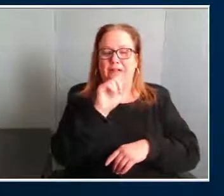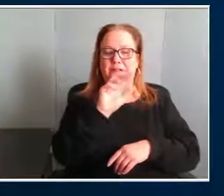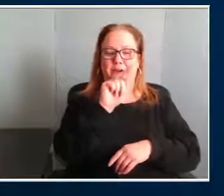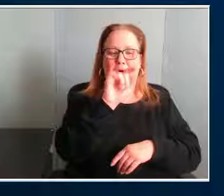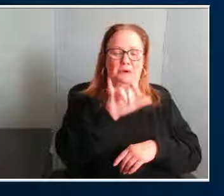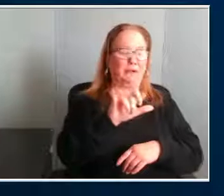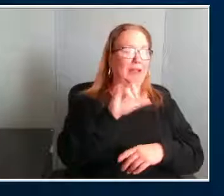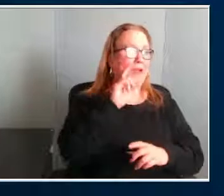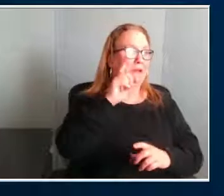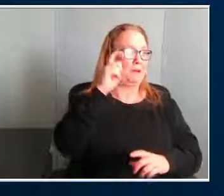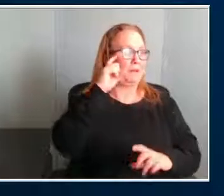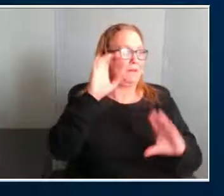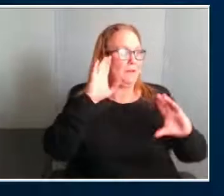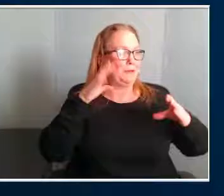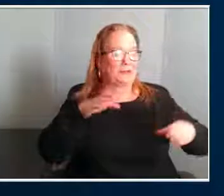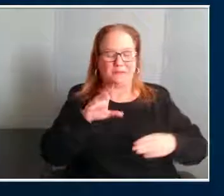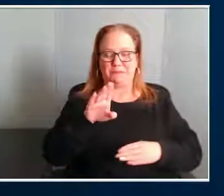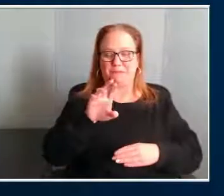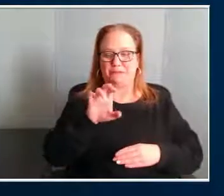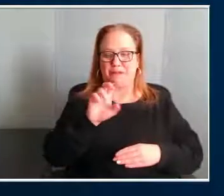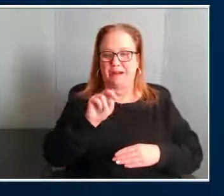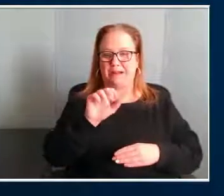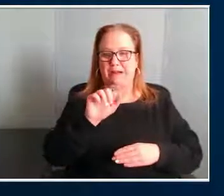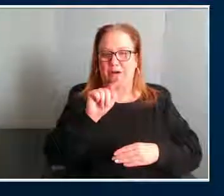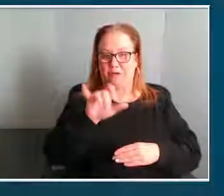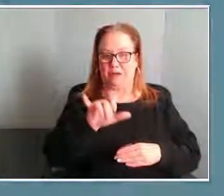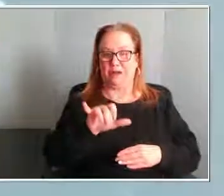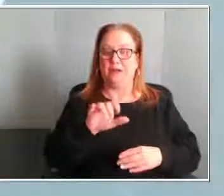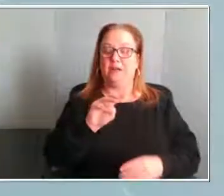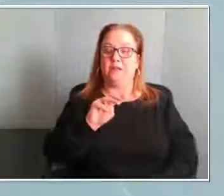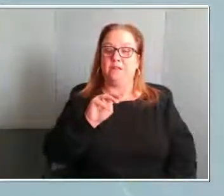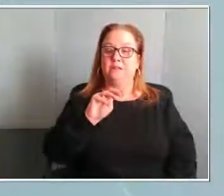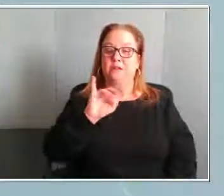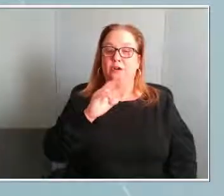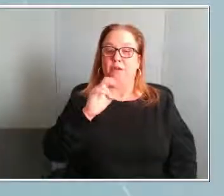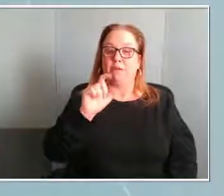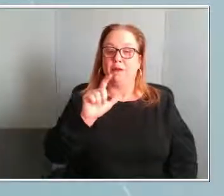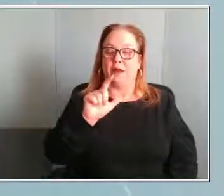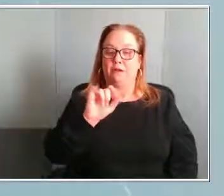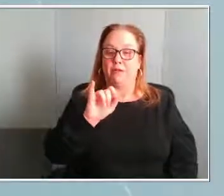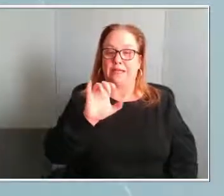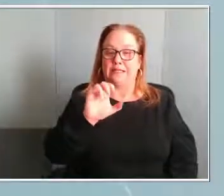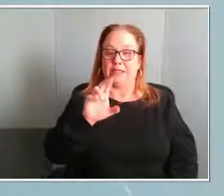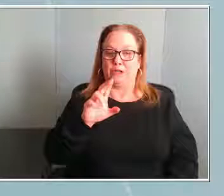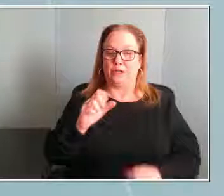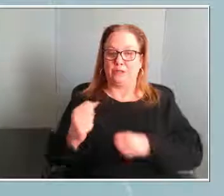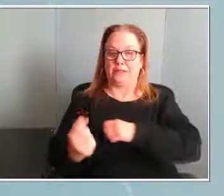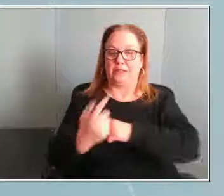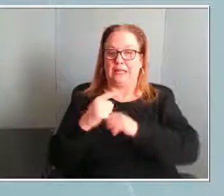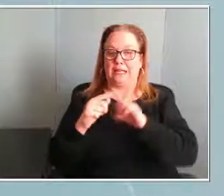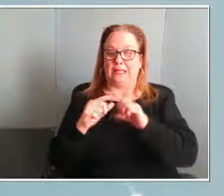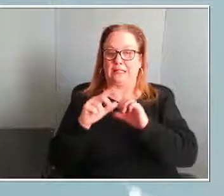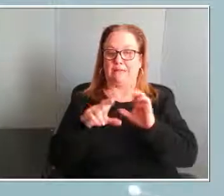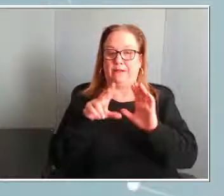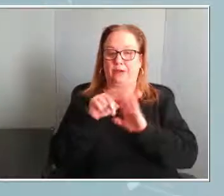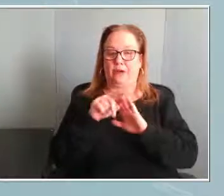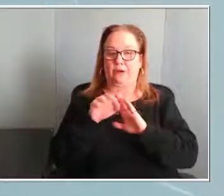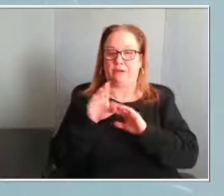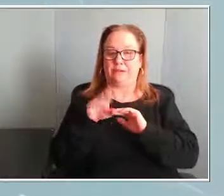we're worried about here. So Sherry, you were with Michael in the ICU, and you sent us the video of him moving his